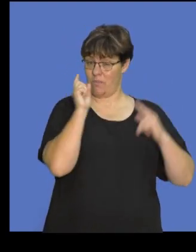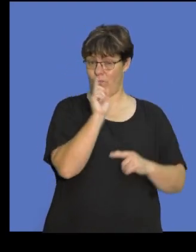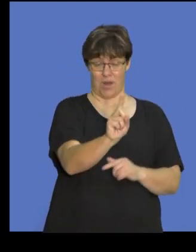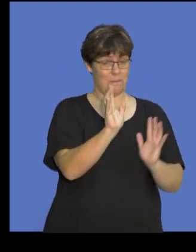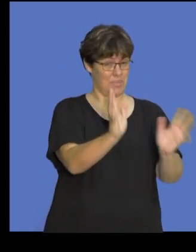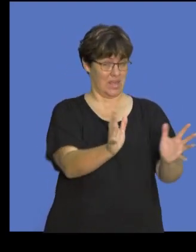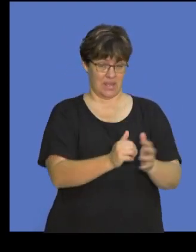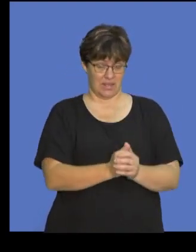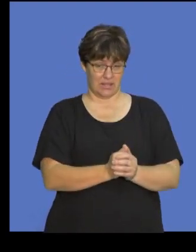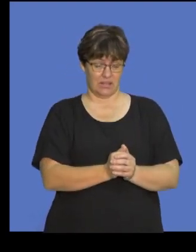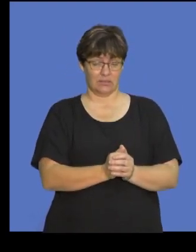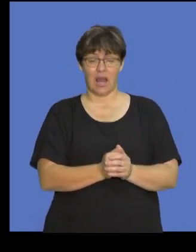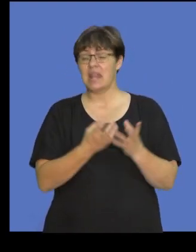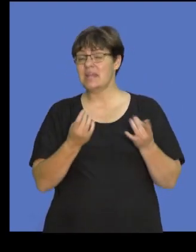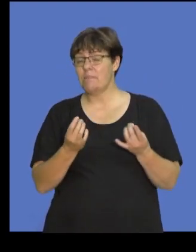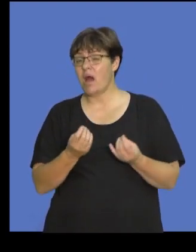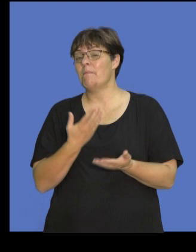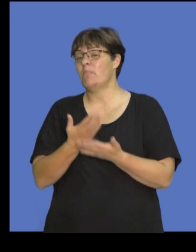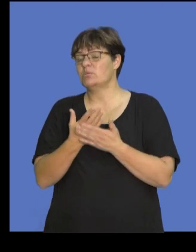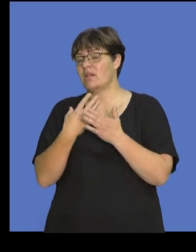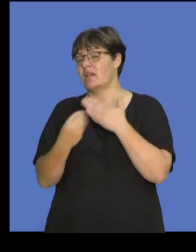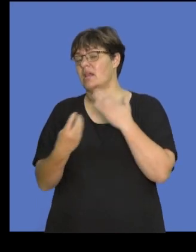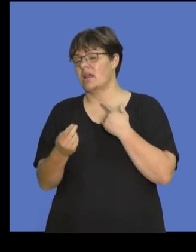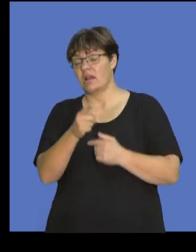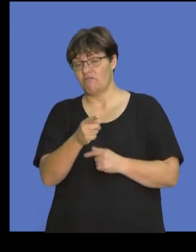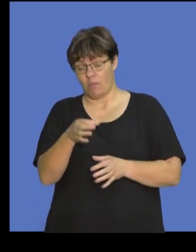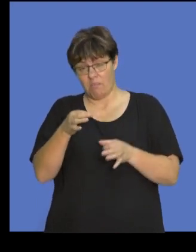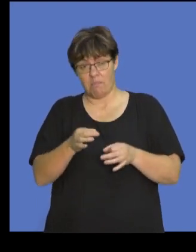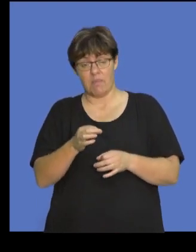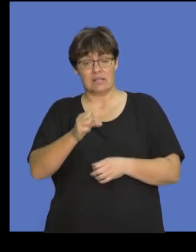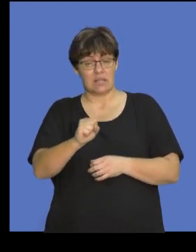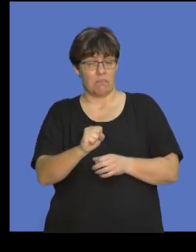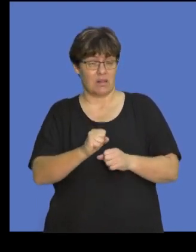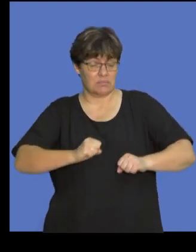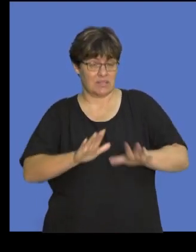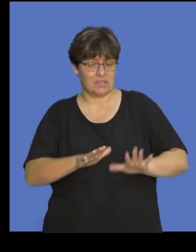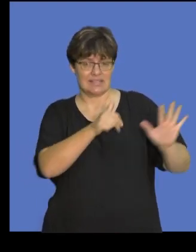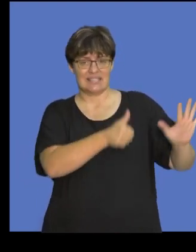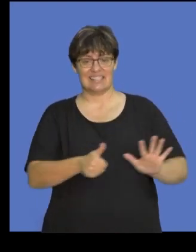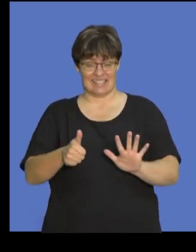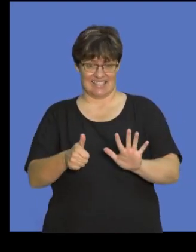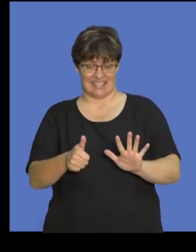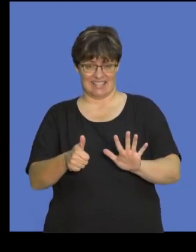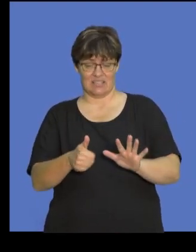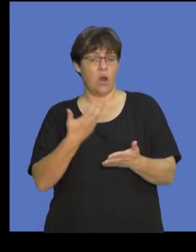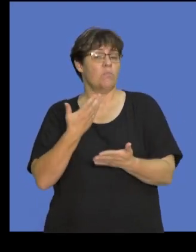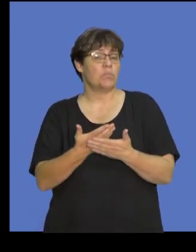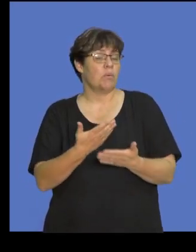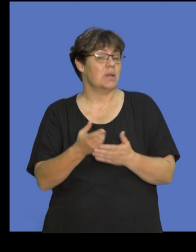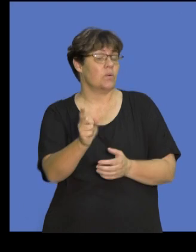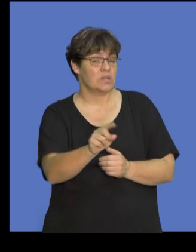outcome, but the number of possible outcomes out of the sample space is 6. So what's